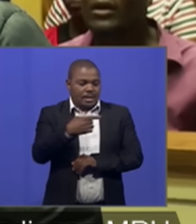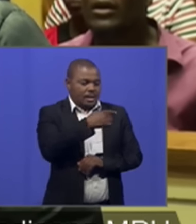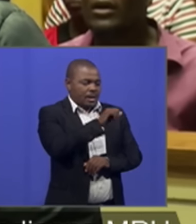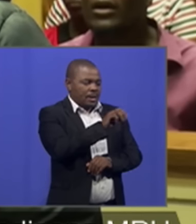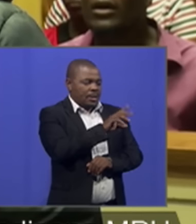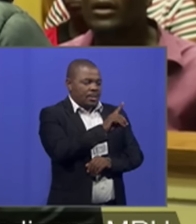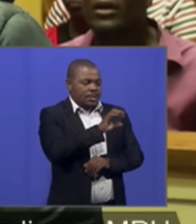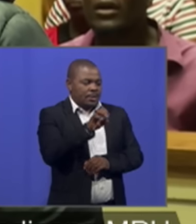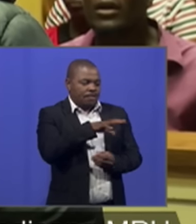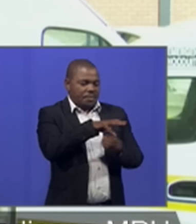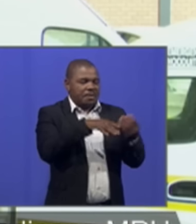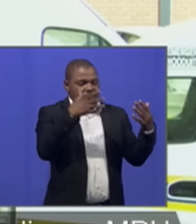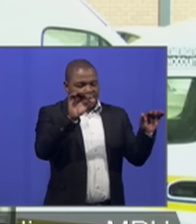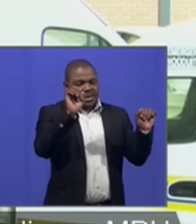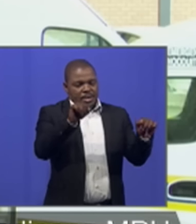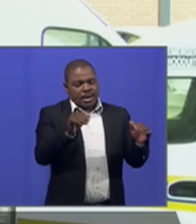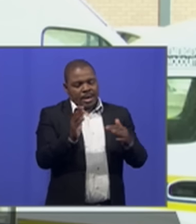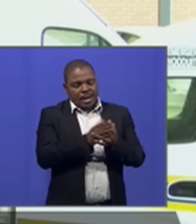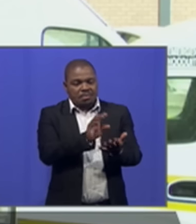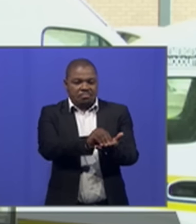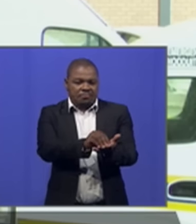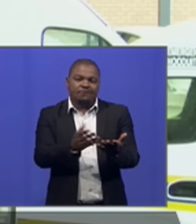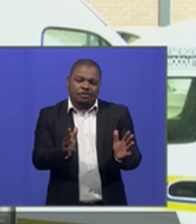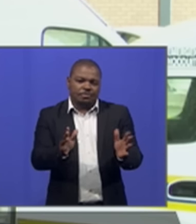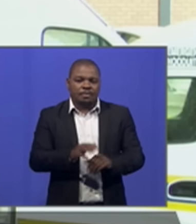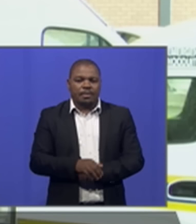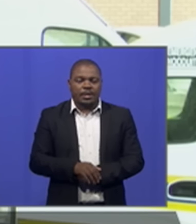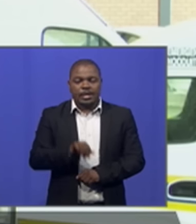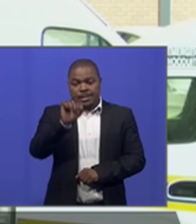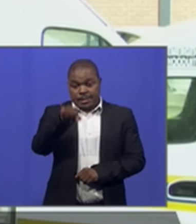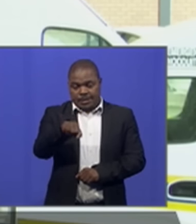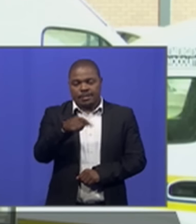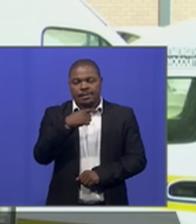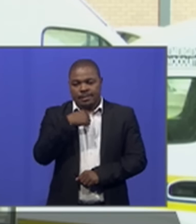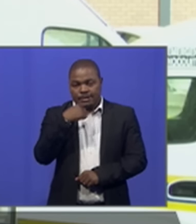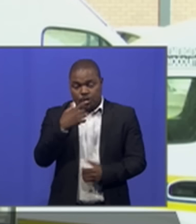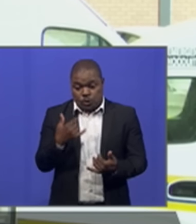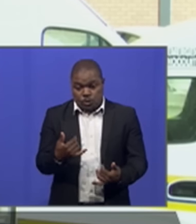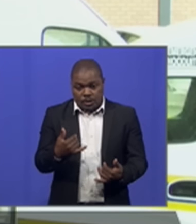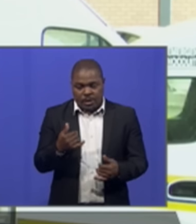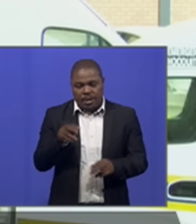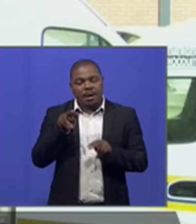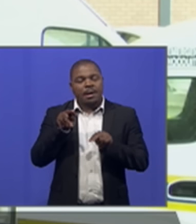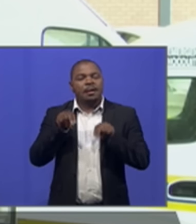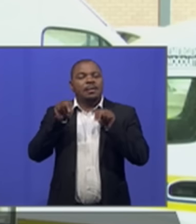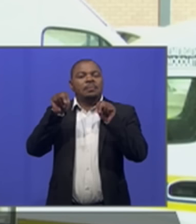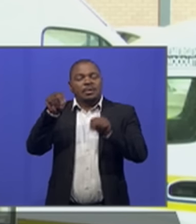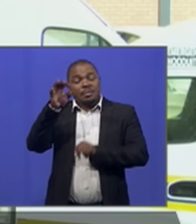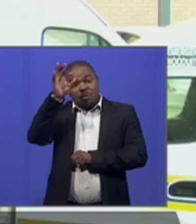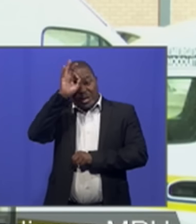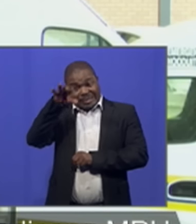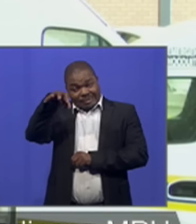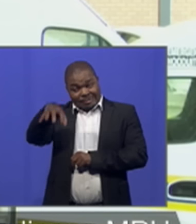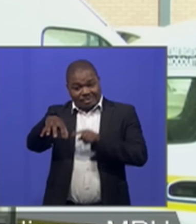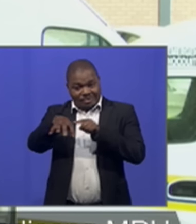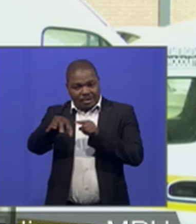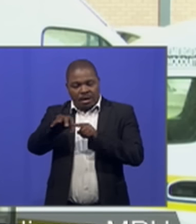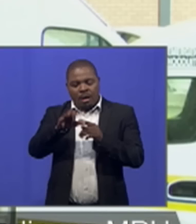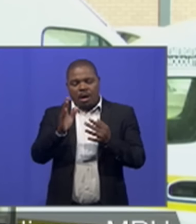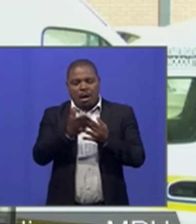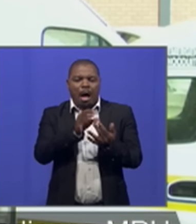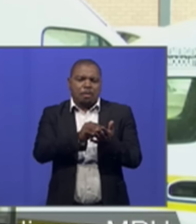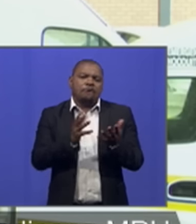botše molato. What we can say, the case has been opened today at Nelspruit Police Station, and the